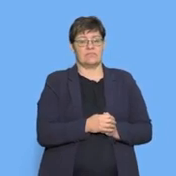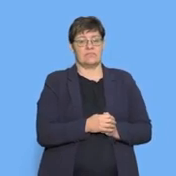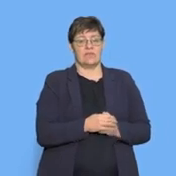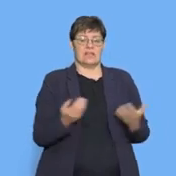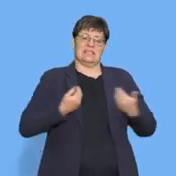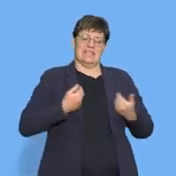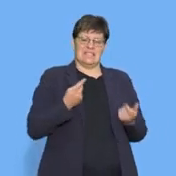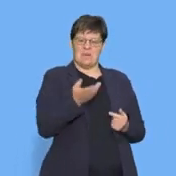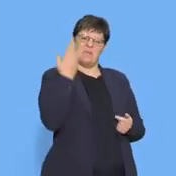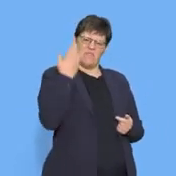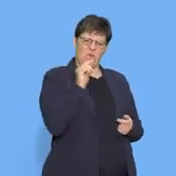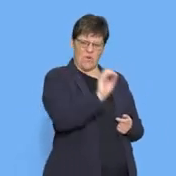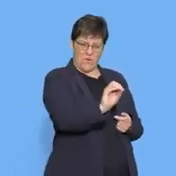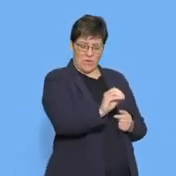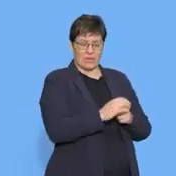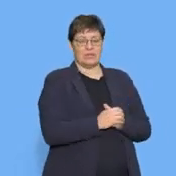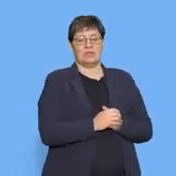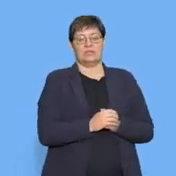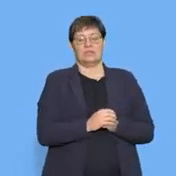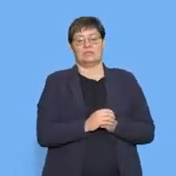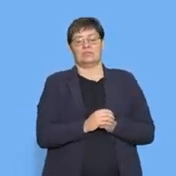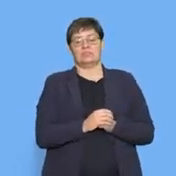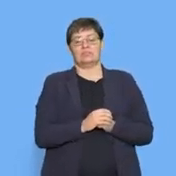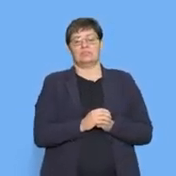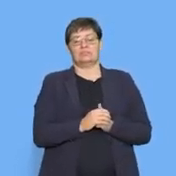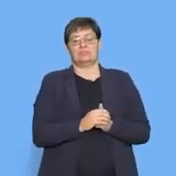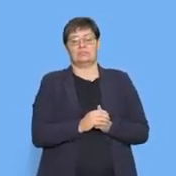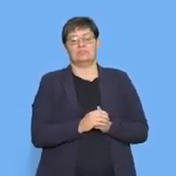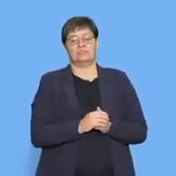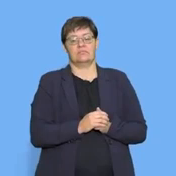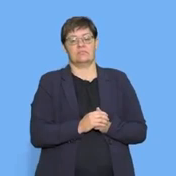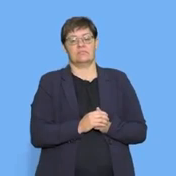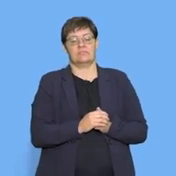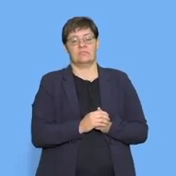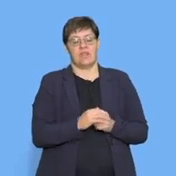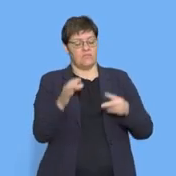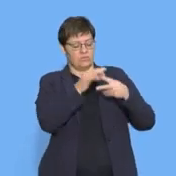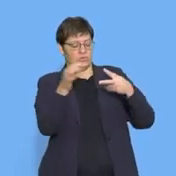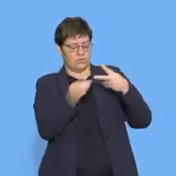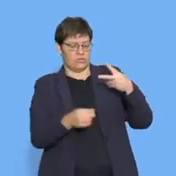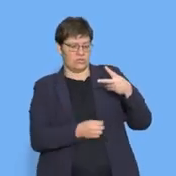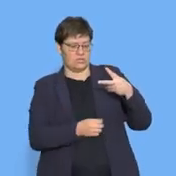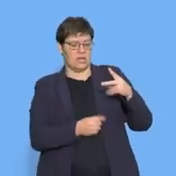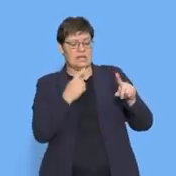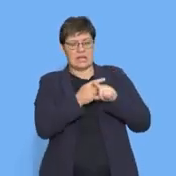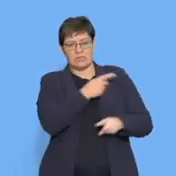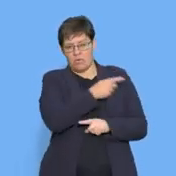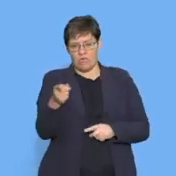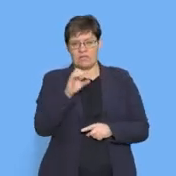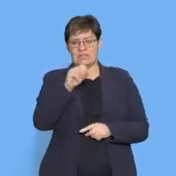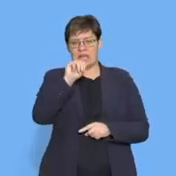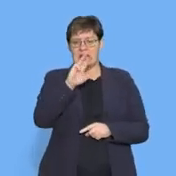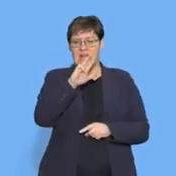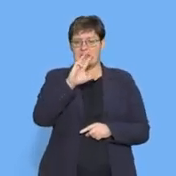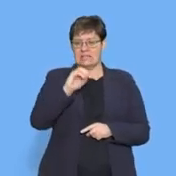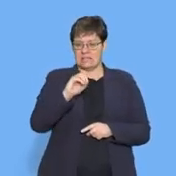Okay, so there's a neater version of what we had earlier. Now, we're going to, we have two choices. We can either multiply